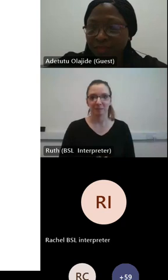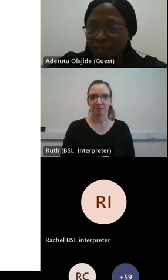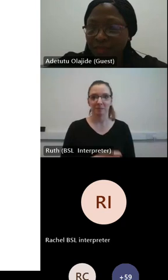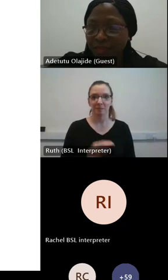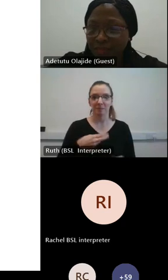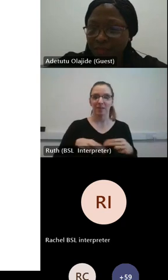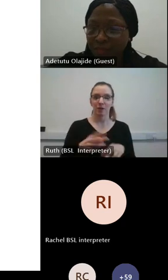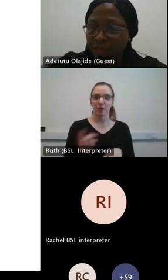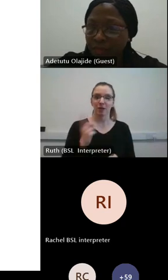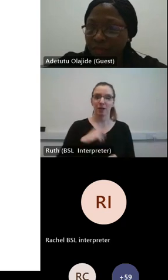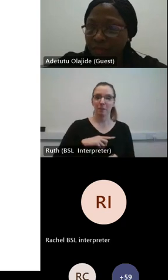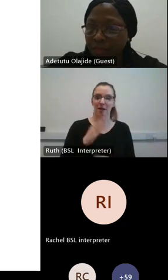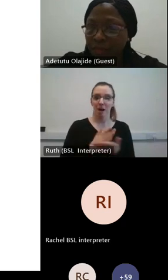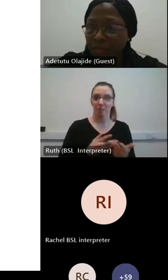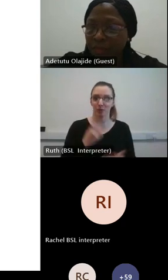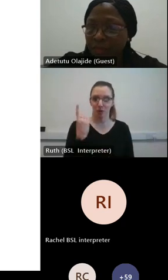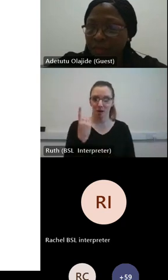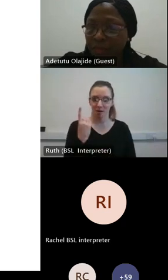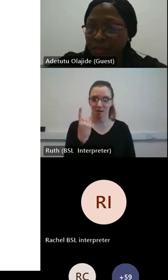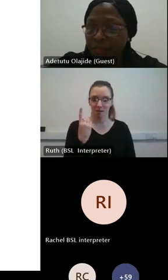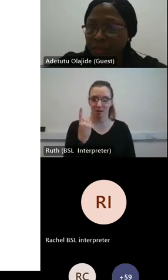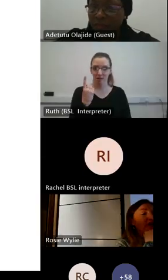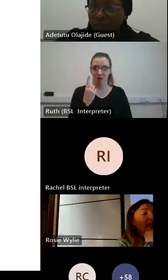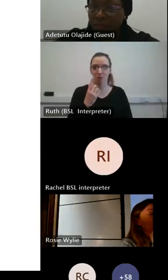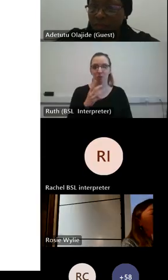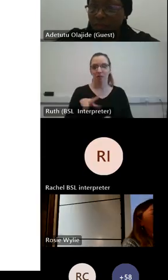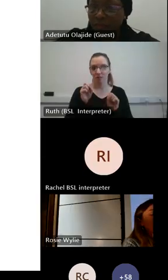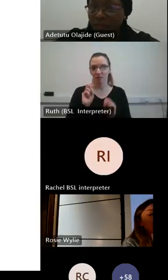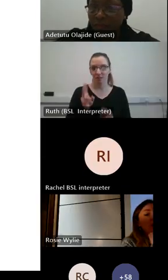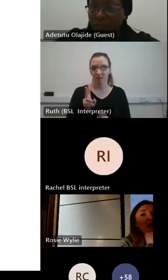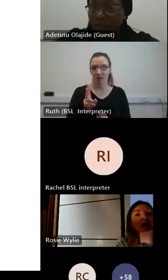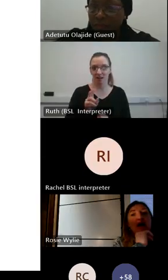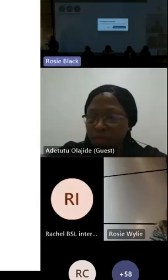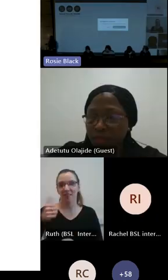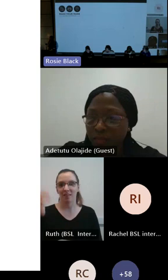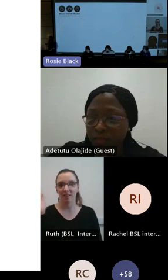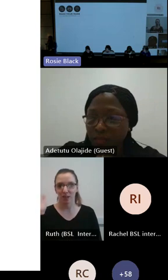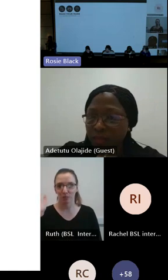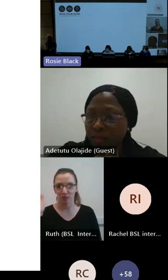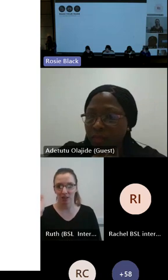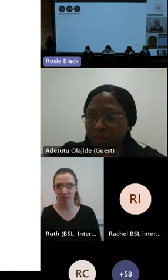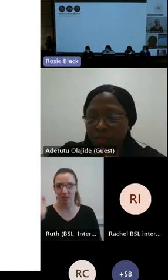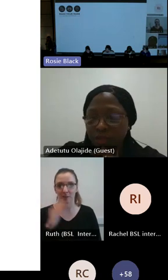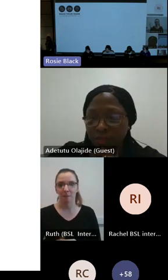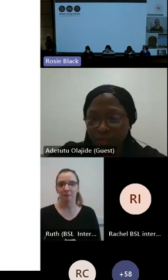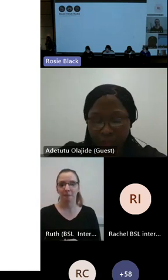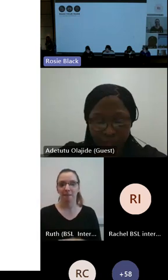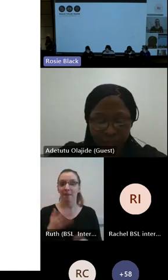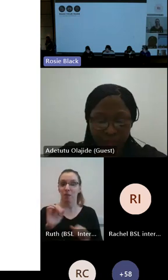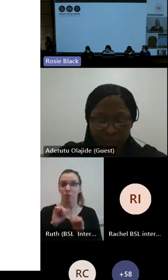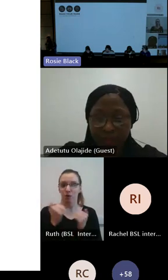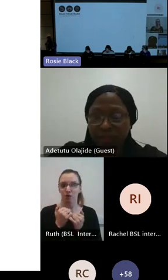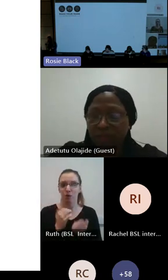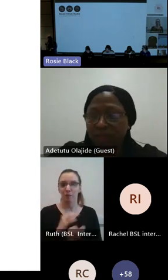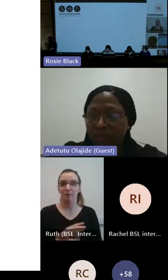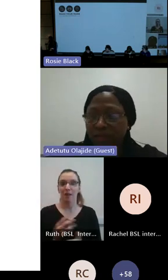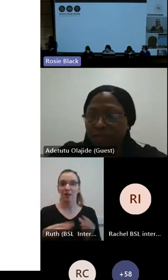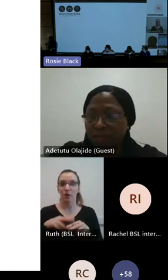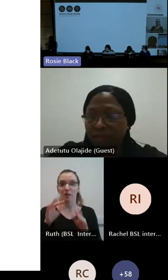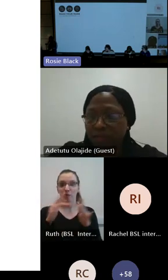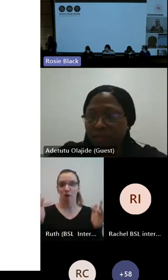come back at 1:30, we get back on track in time for the next presenters and the workshop. So anyone online,